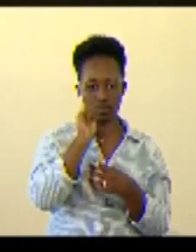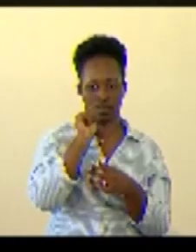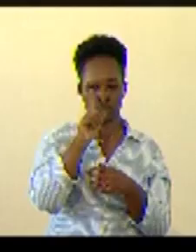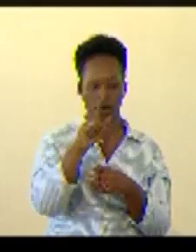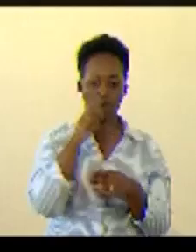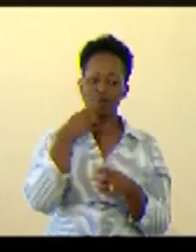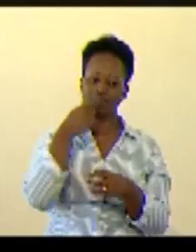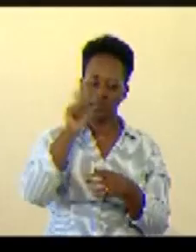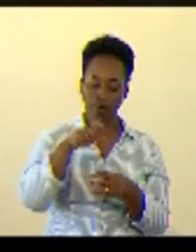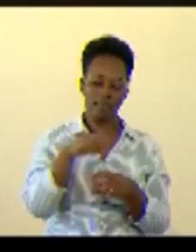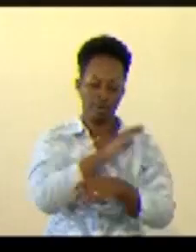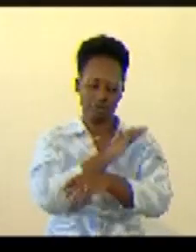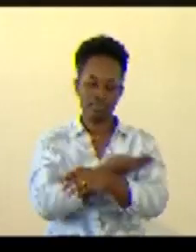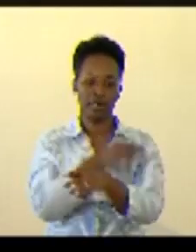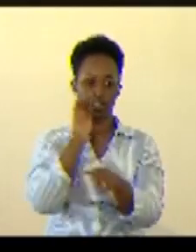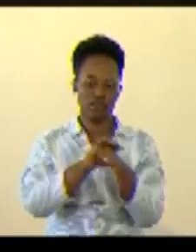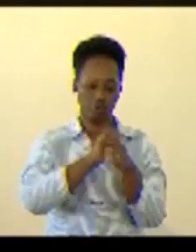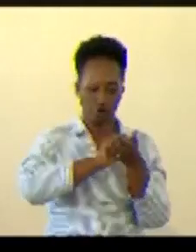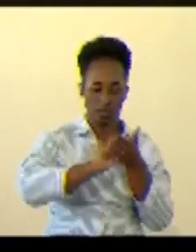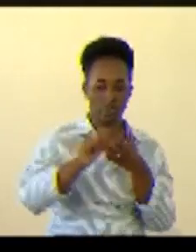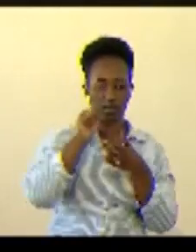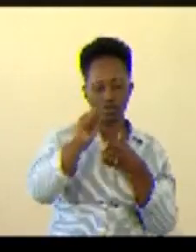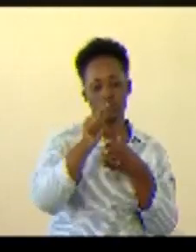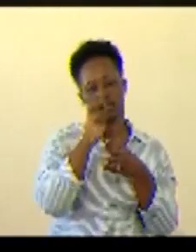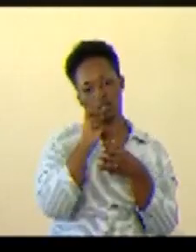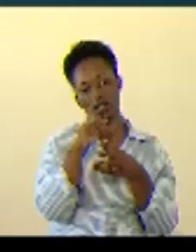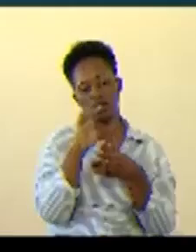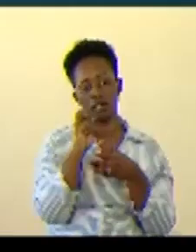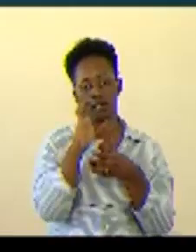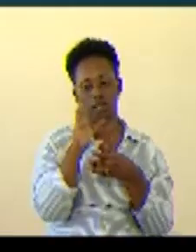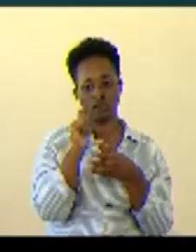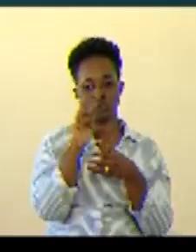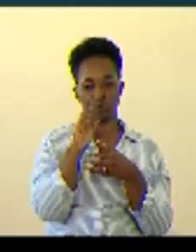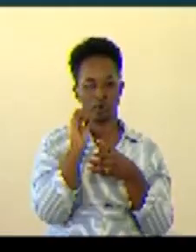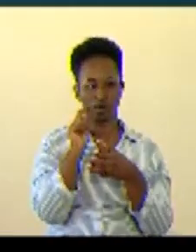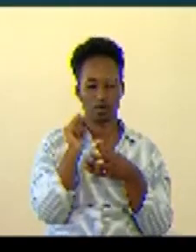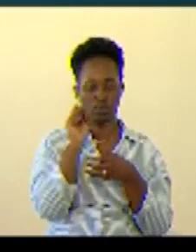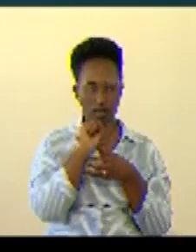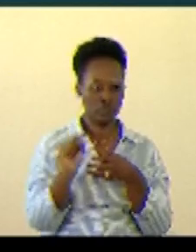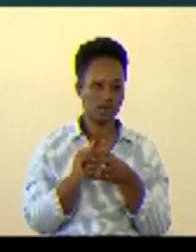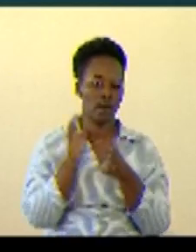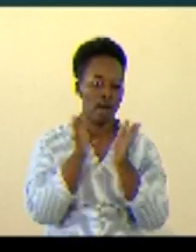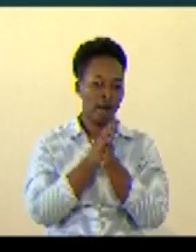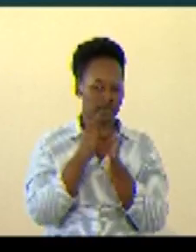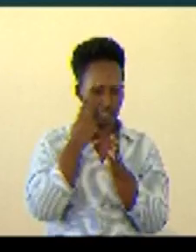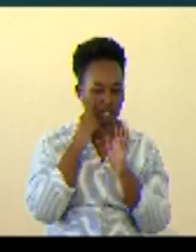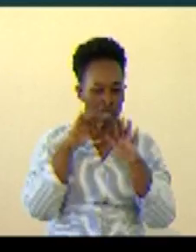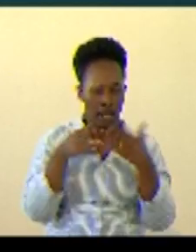electrons. And explain how the first electron affinity varies in the